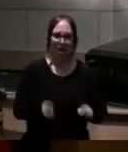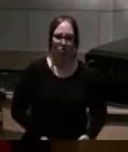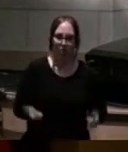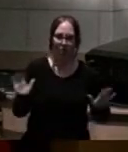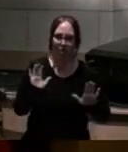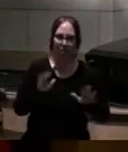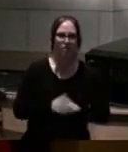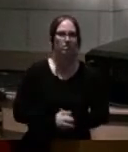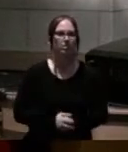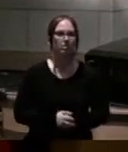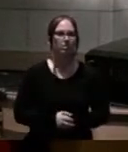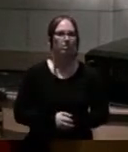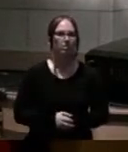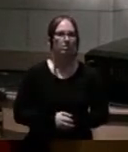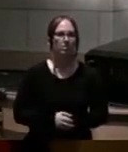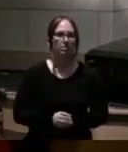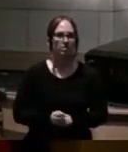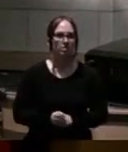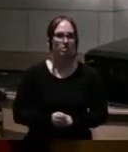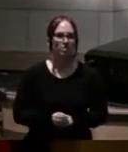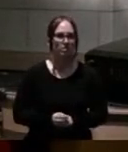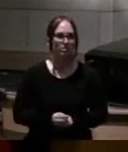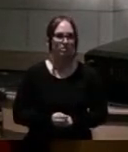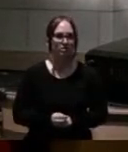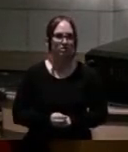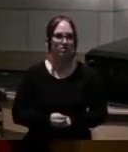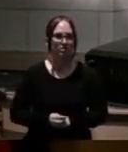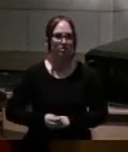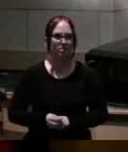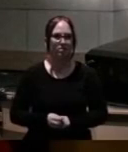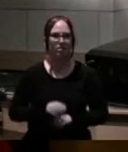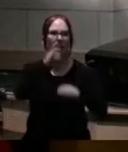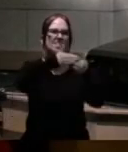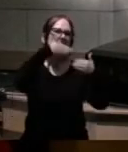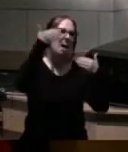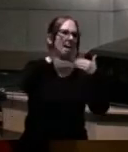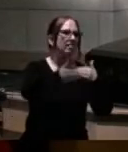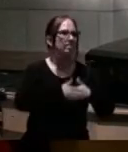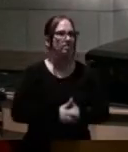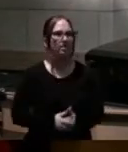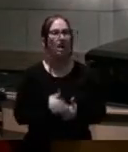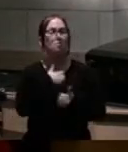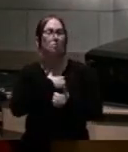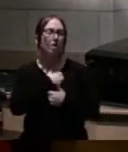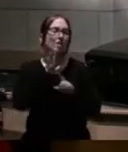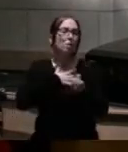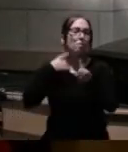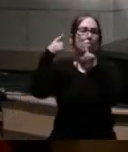I'm sorry.